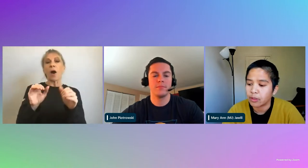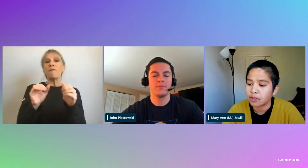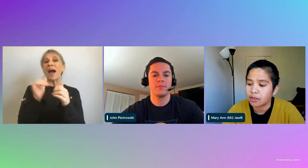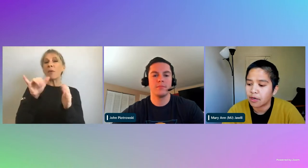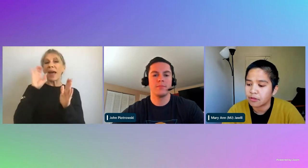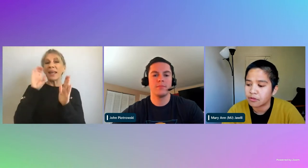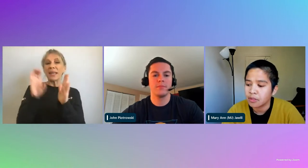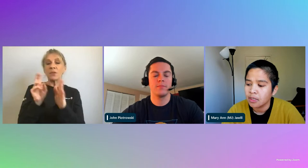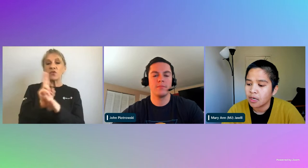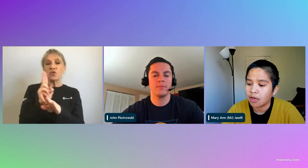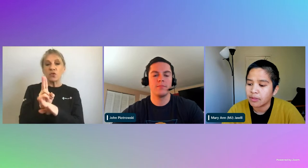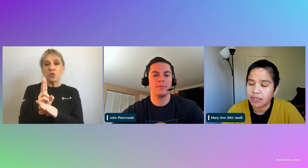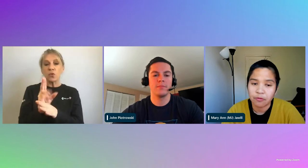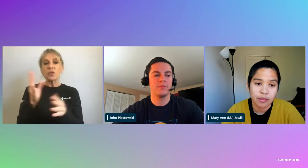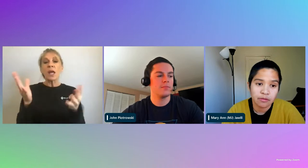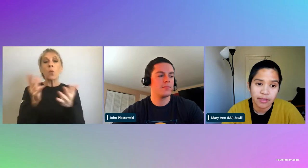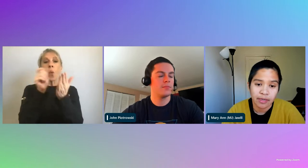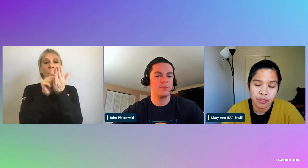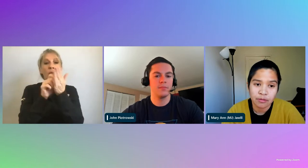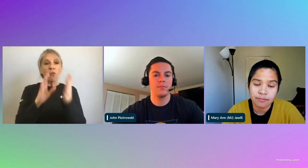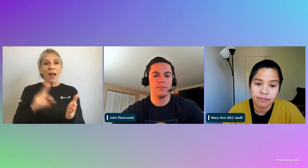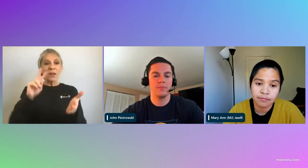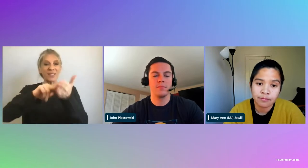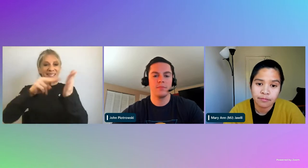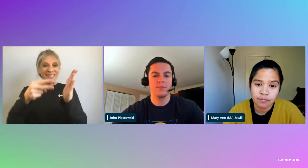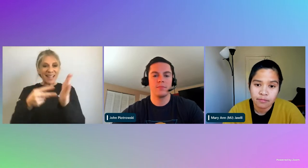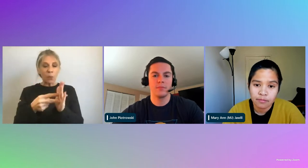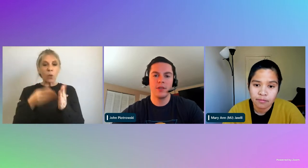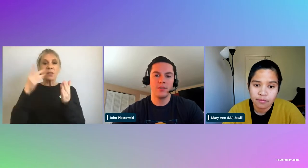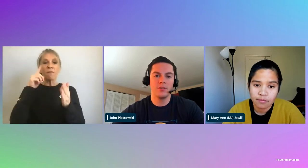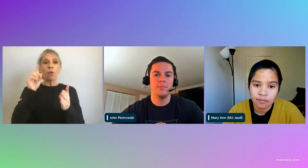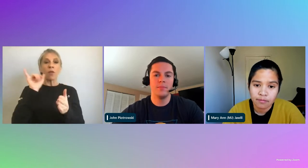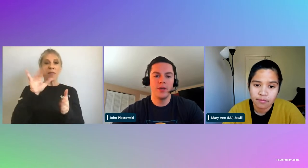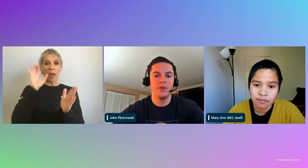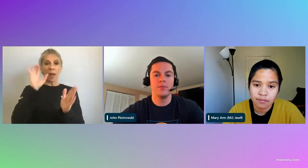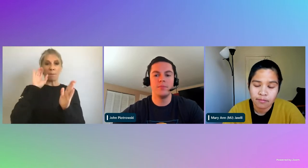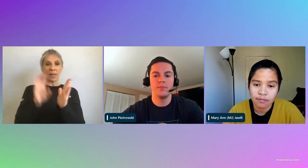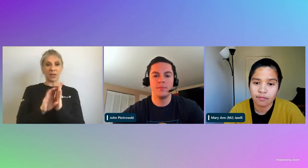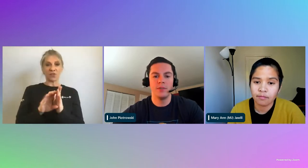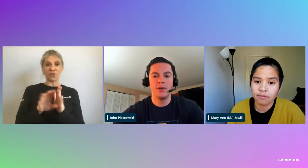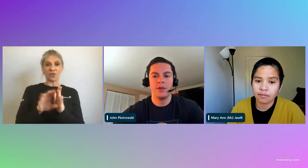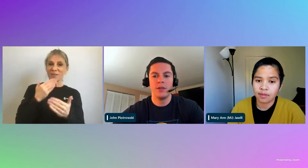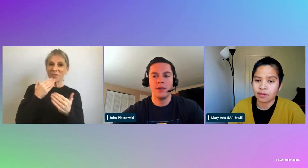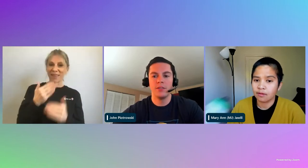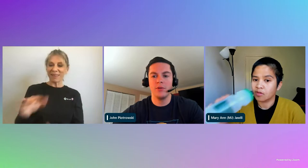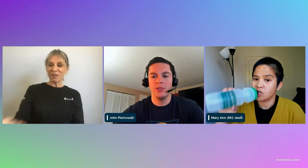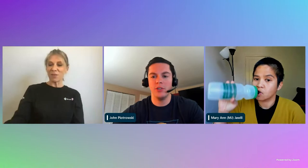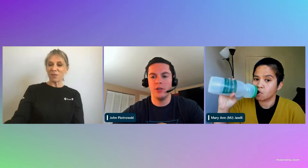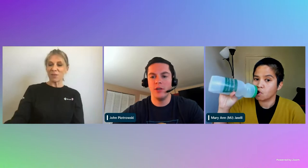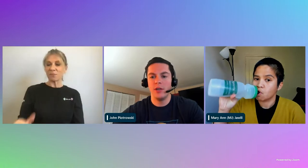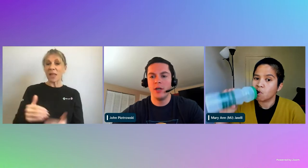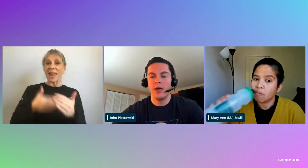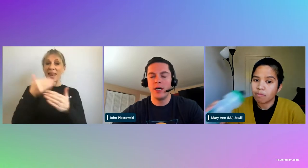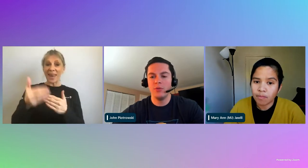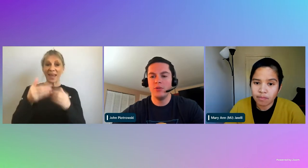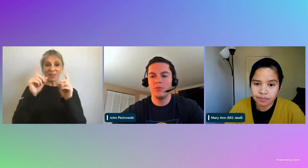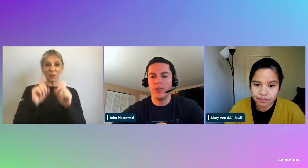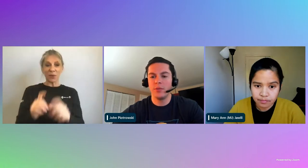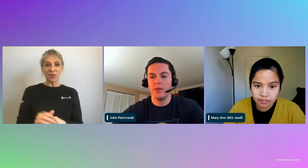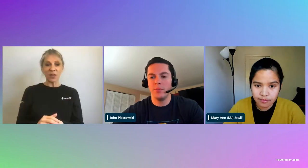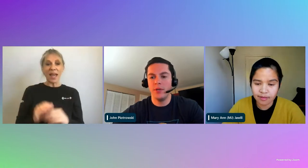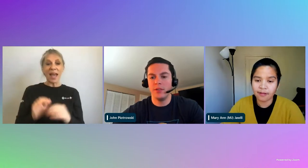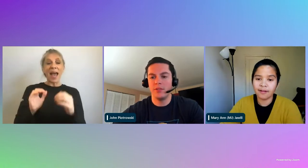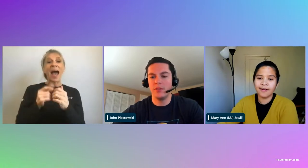used and what the author's intent was for that image. Awesome. Thank you. Next question. How would